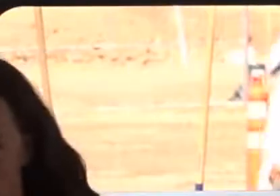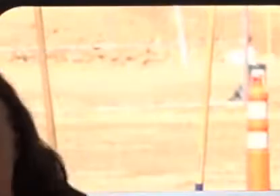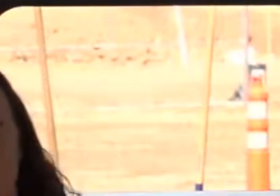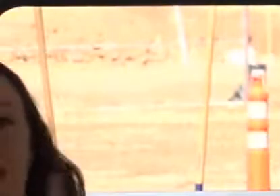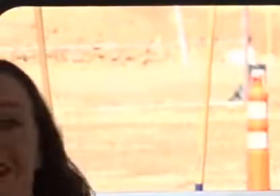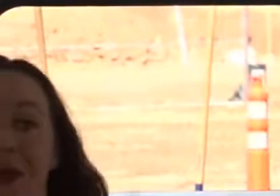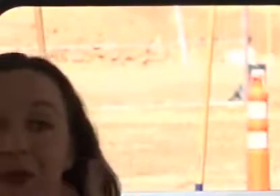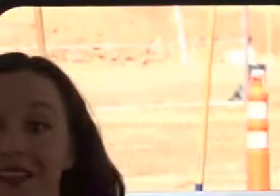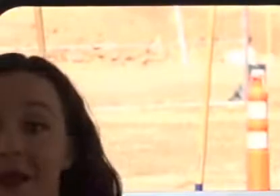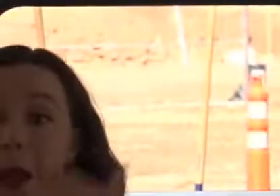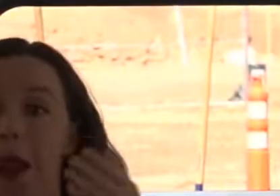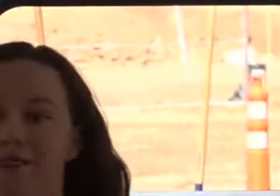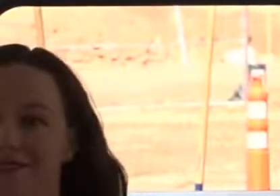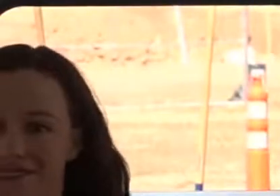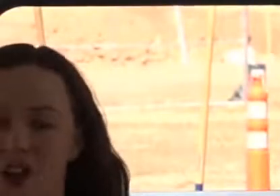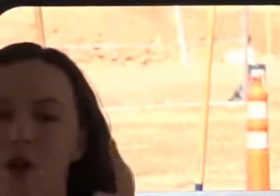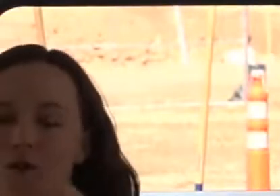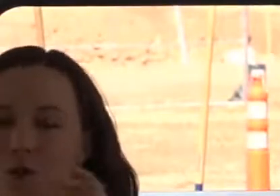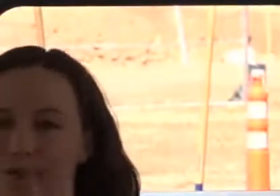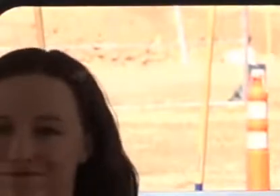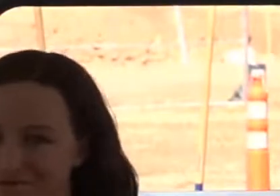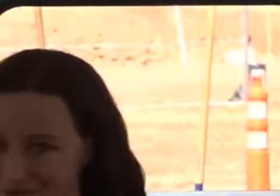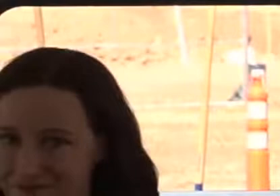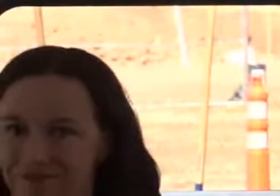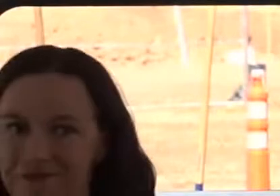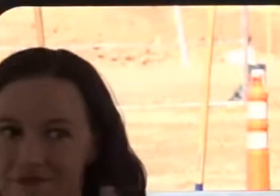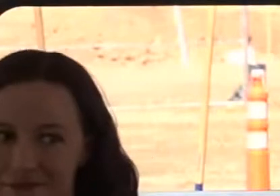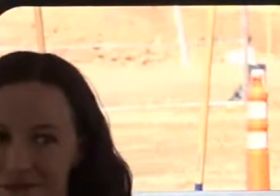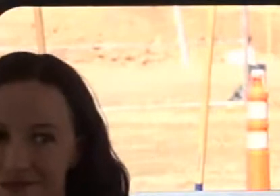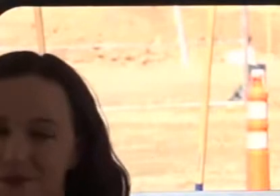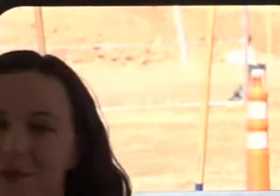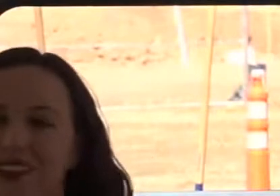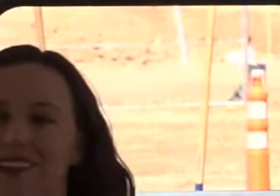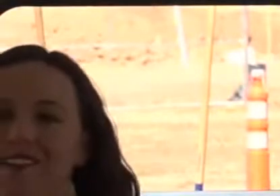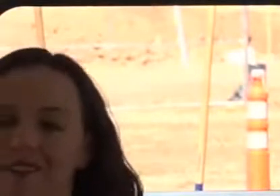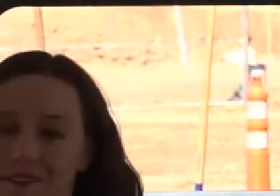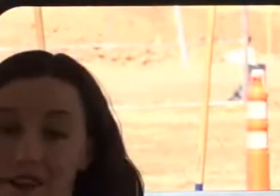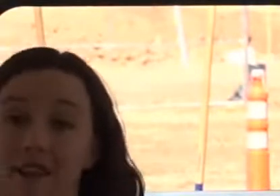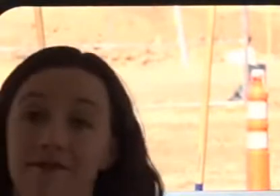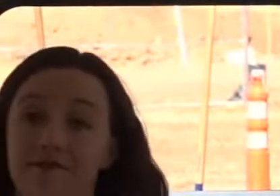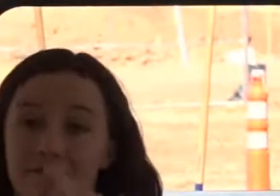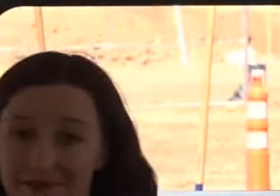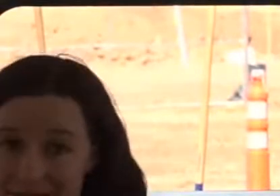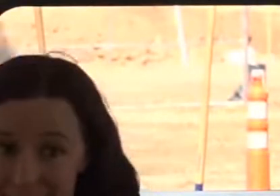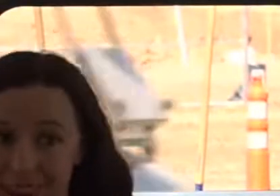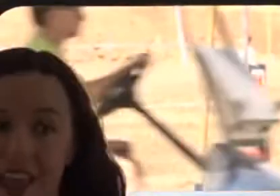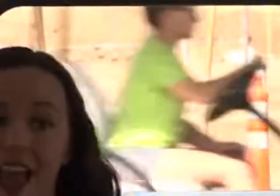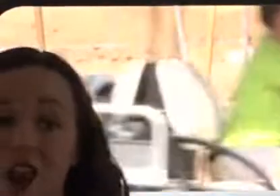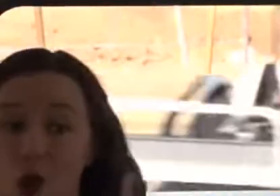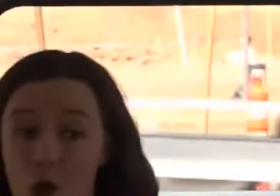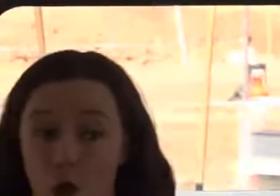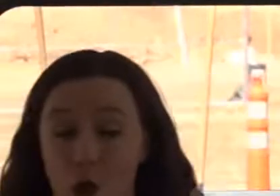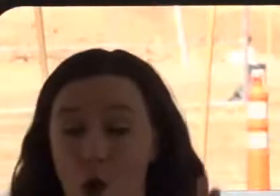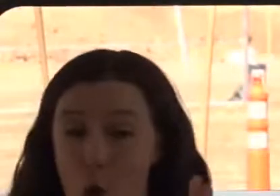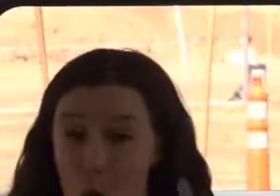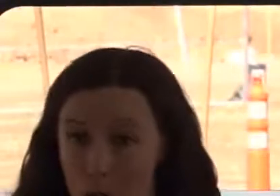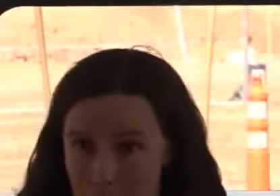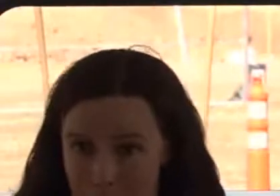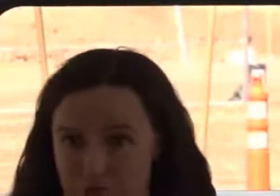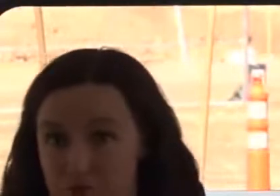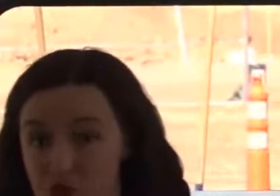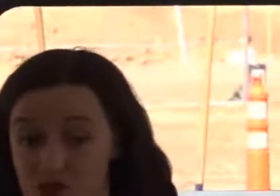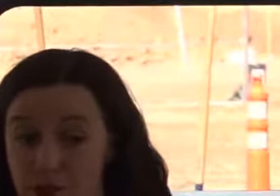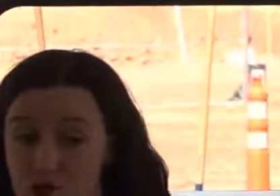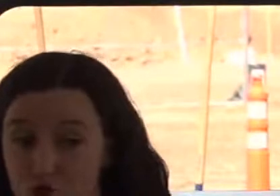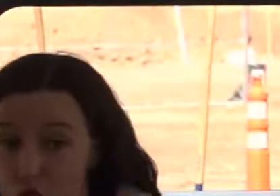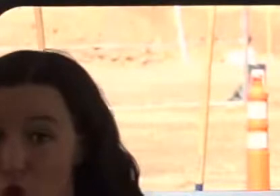chapter of Clovis Community College begin. This facility, and Dr. Bennett has talked about some of the